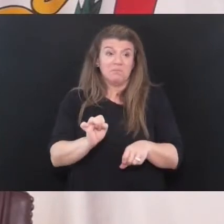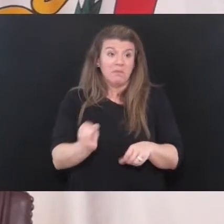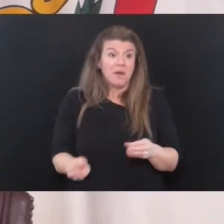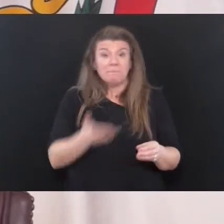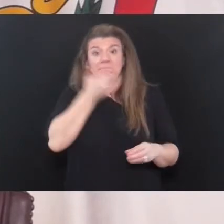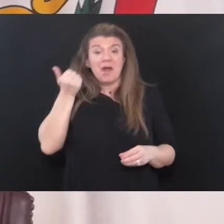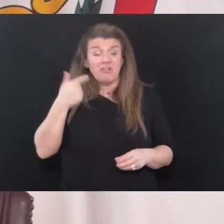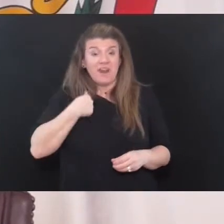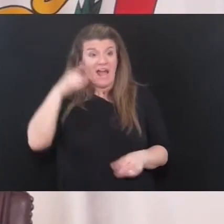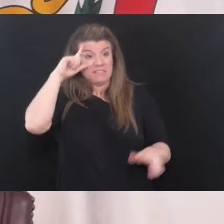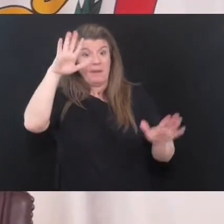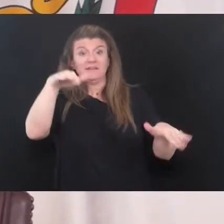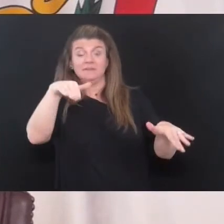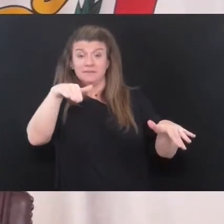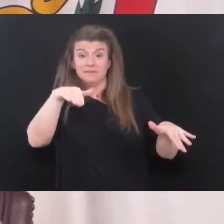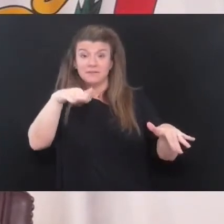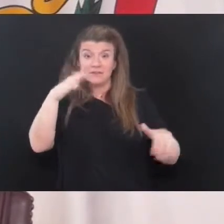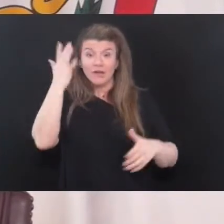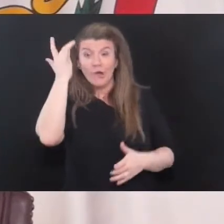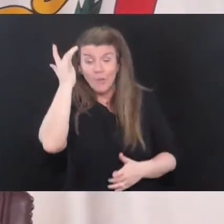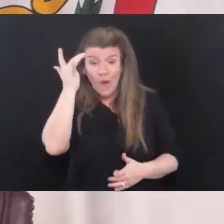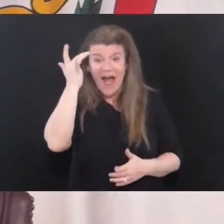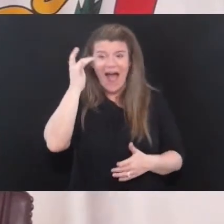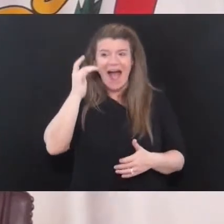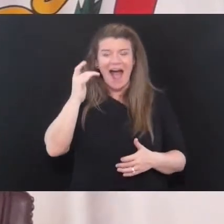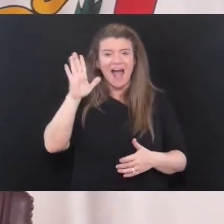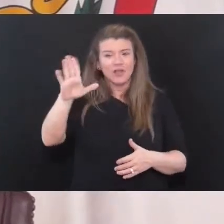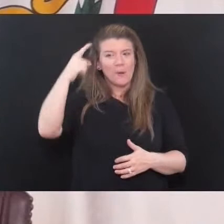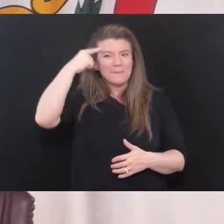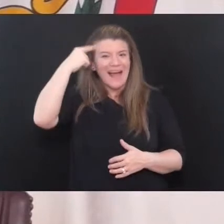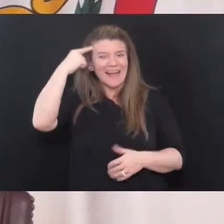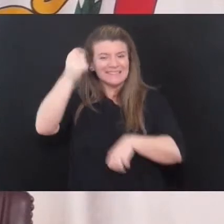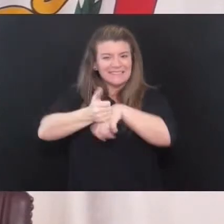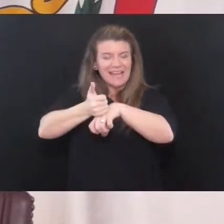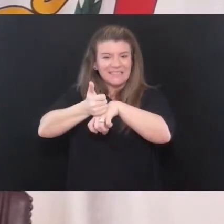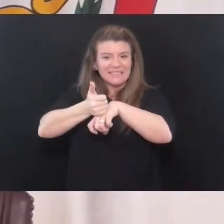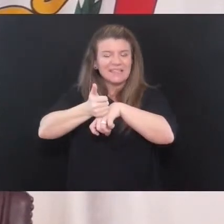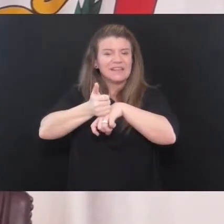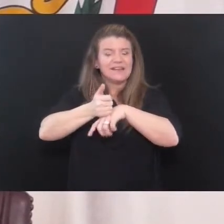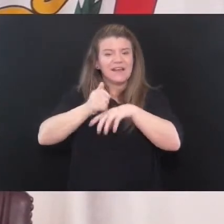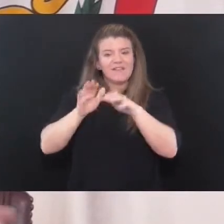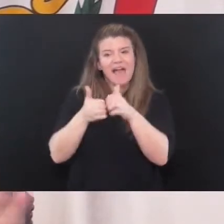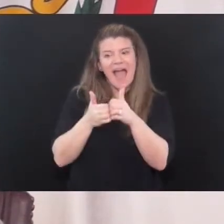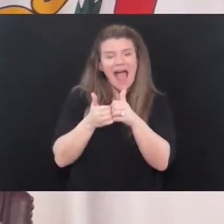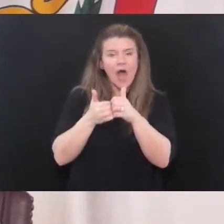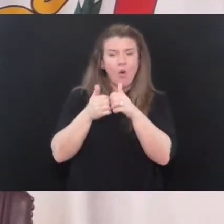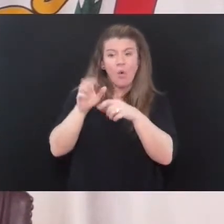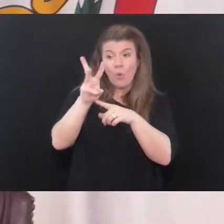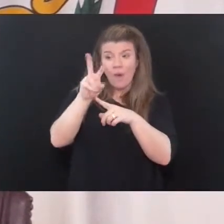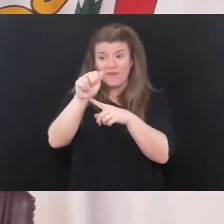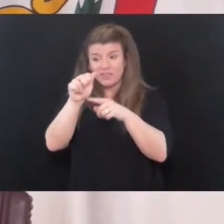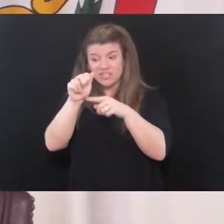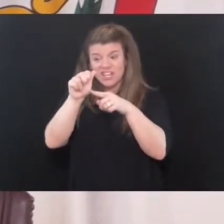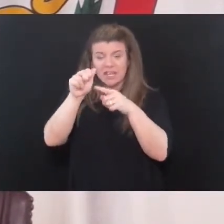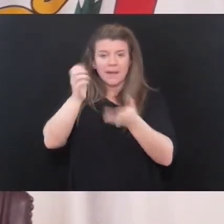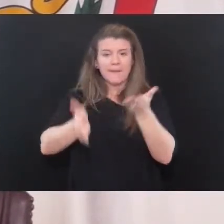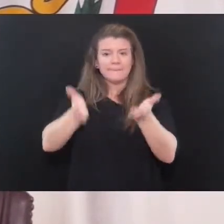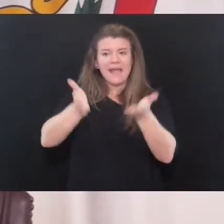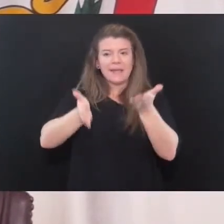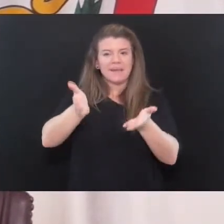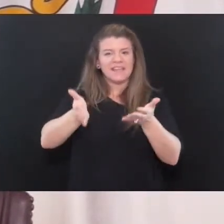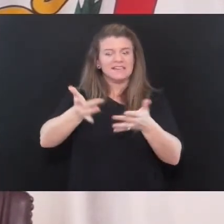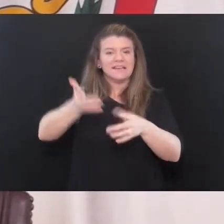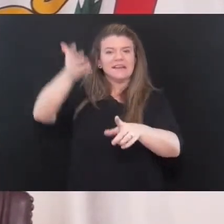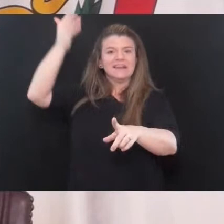good, considering, maybe the mindset of the West Virginia maybe of old in a